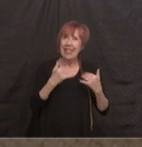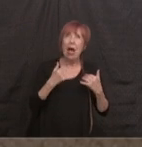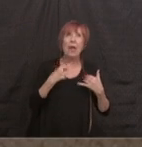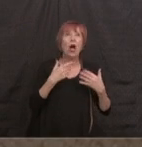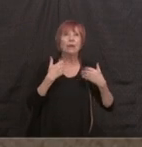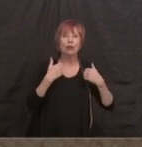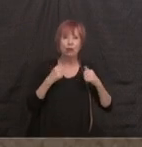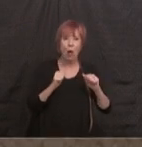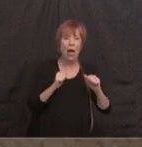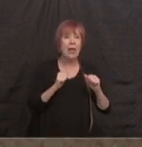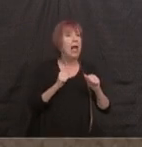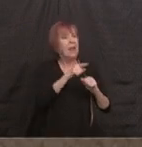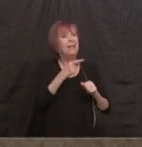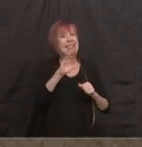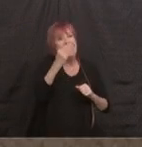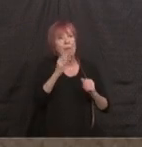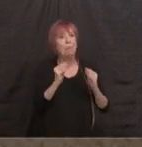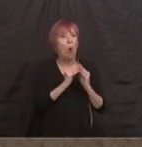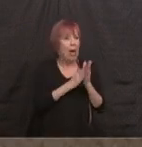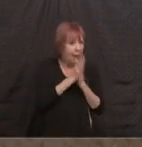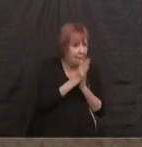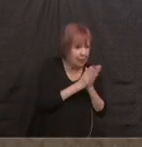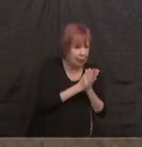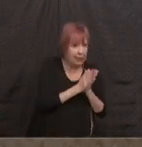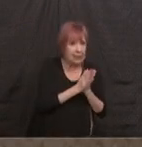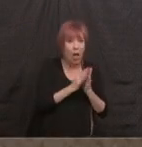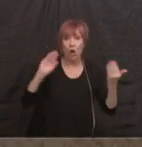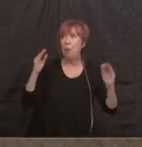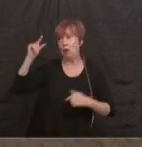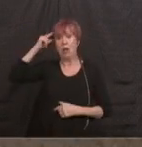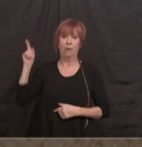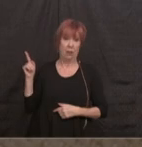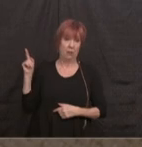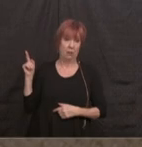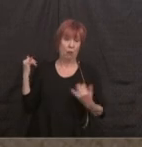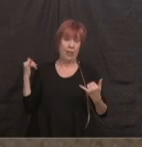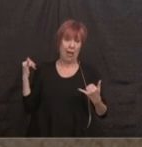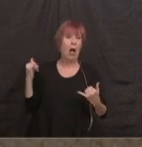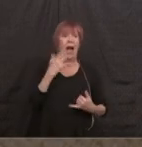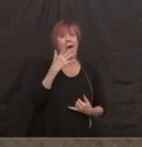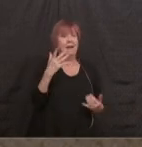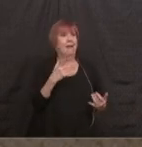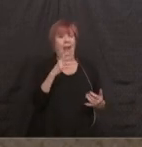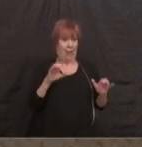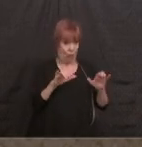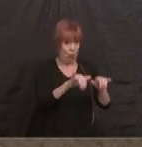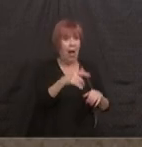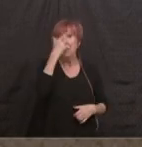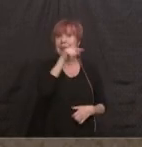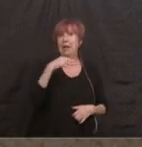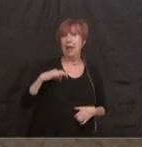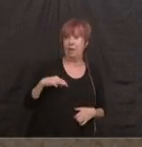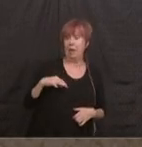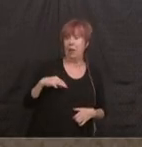in fact, a lot of government leaders right now. And that is really welcome. And they're doing that because, by the way, they benefit from it. Companies that